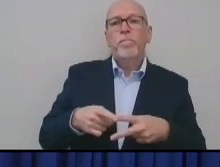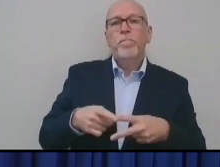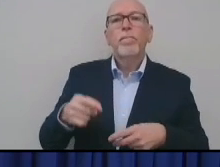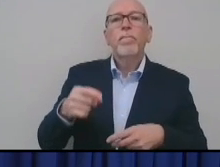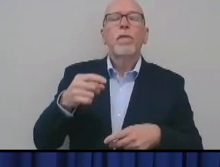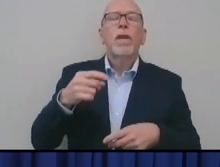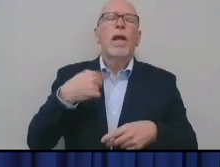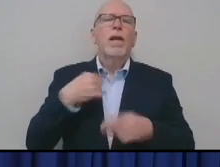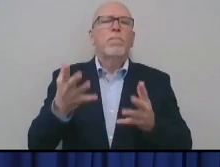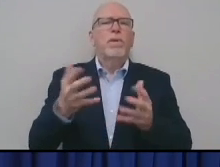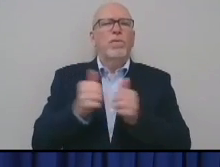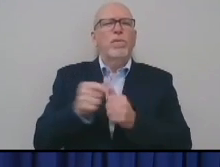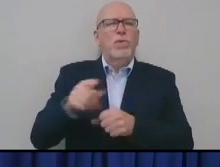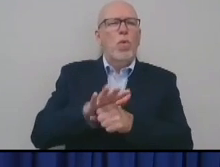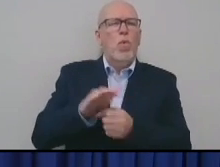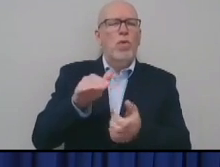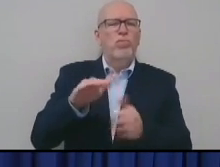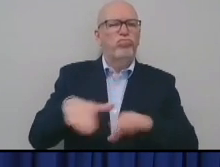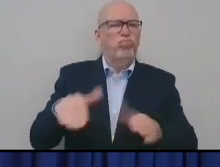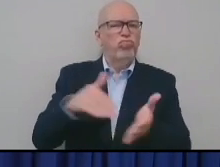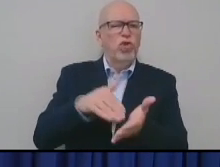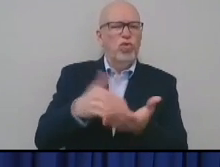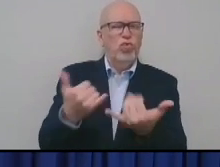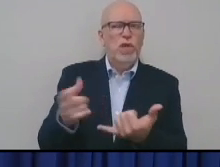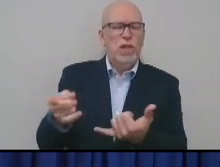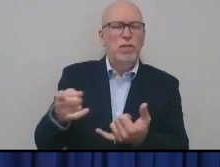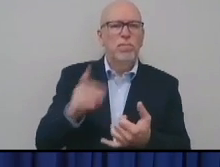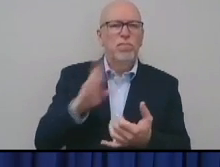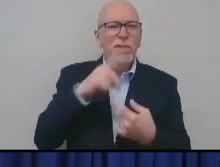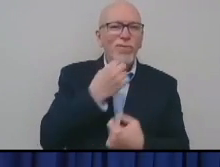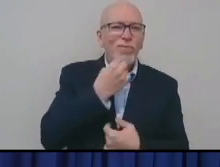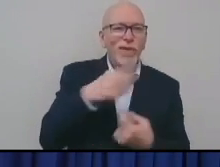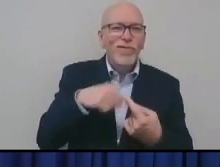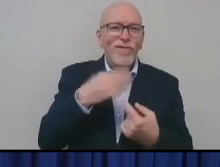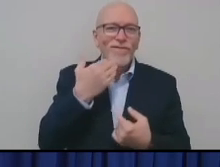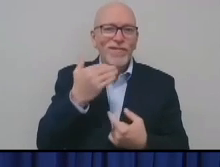a local pediatrician today just regarding this 12 to 15-year-old.